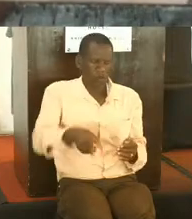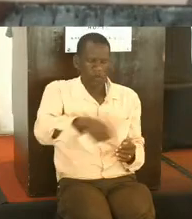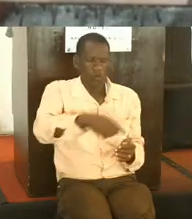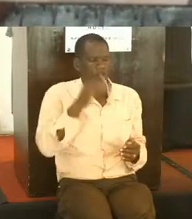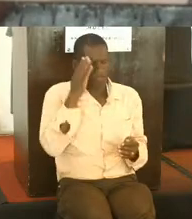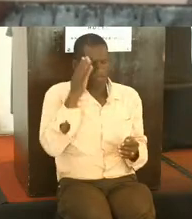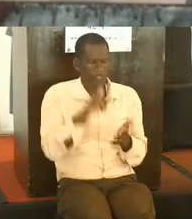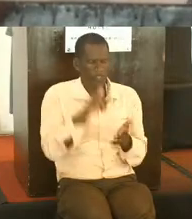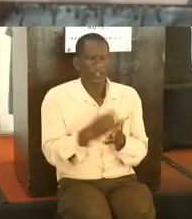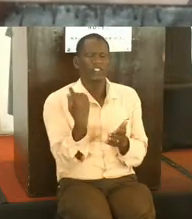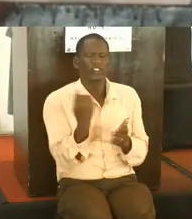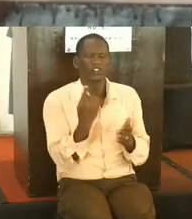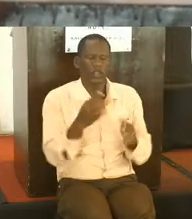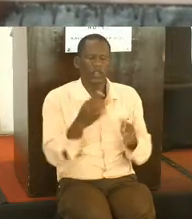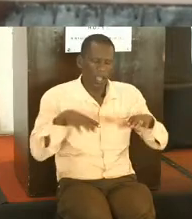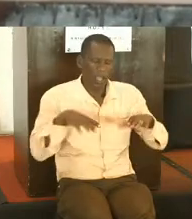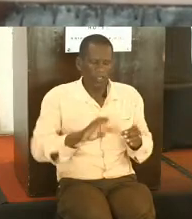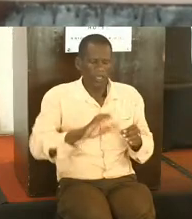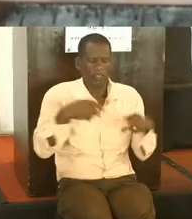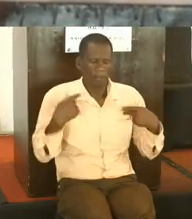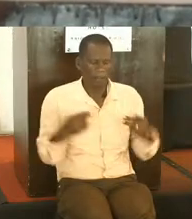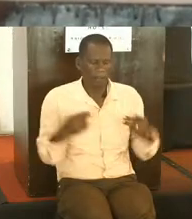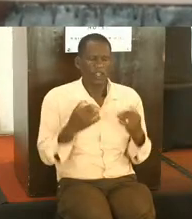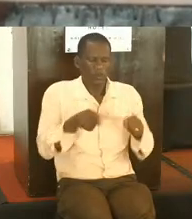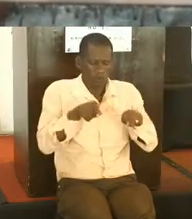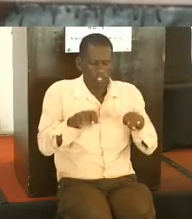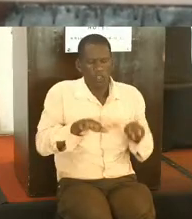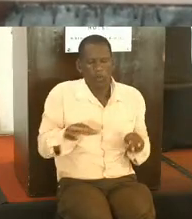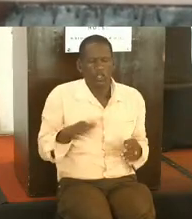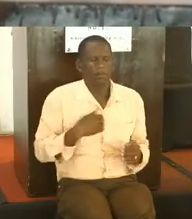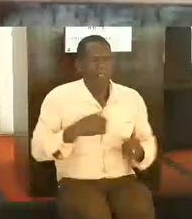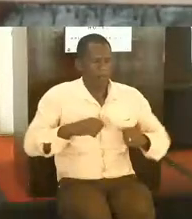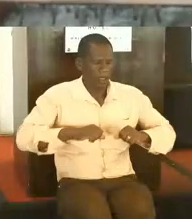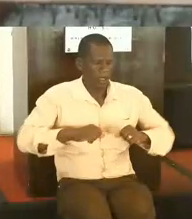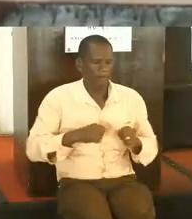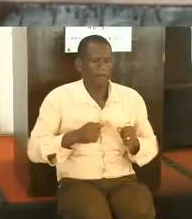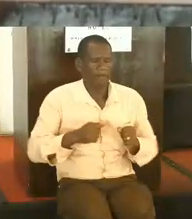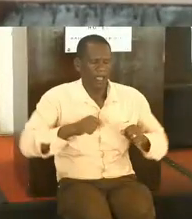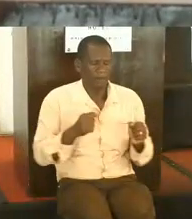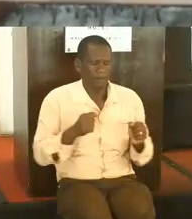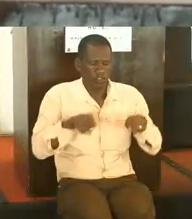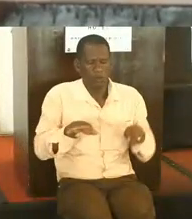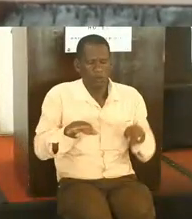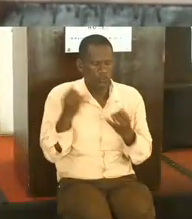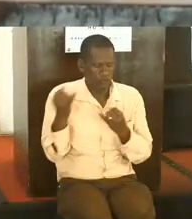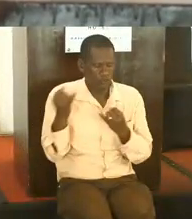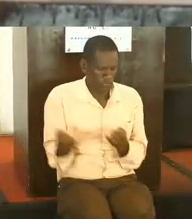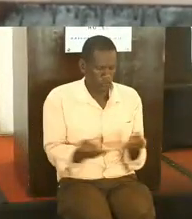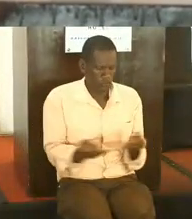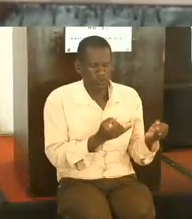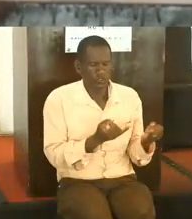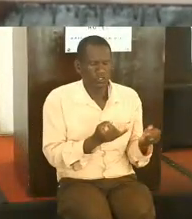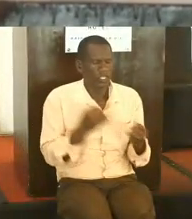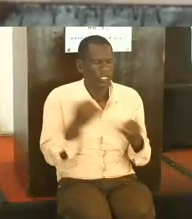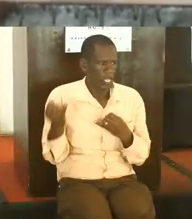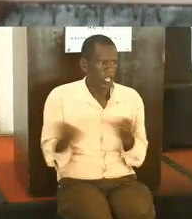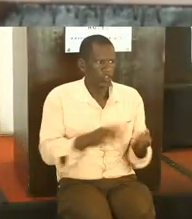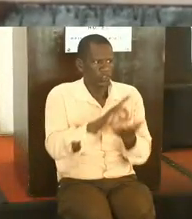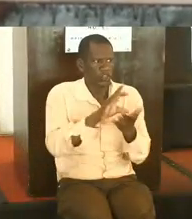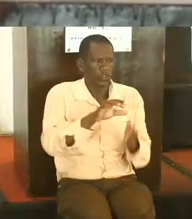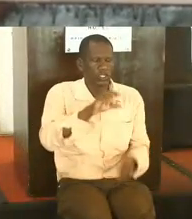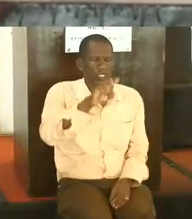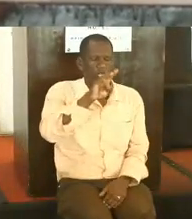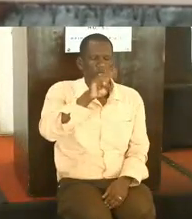think that it's just about the other people so this morning I am privileged to introduce Dr